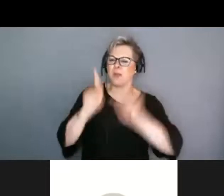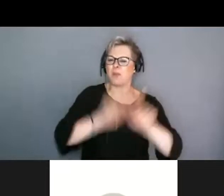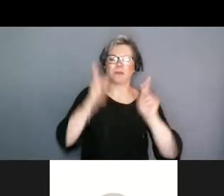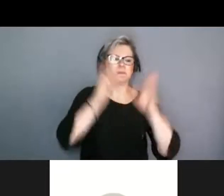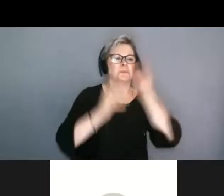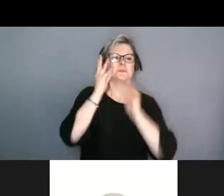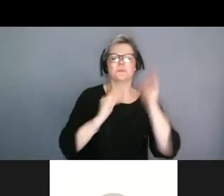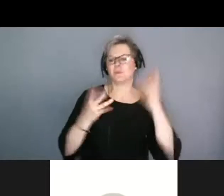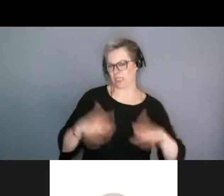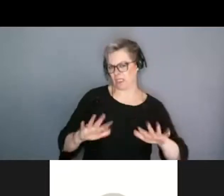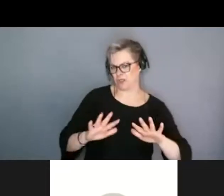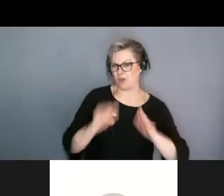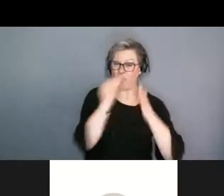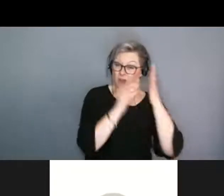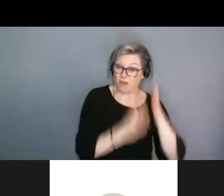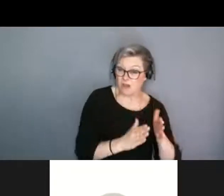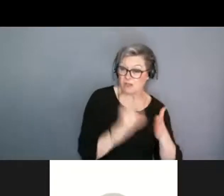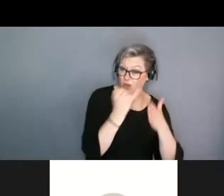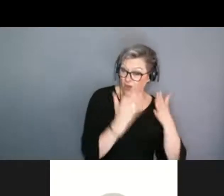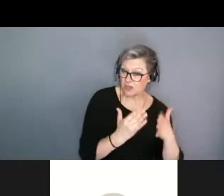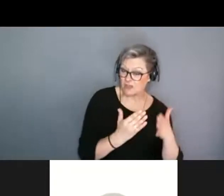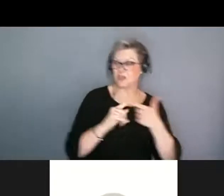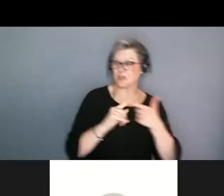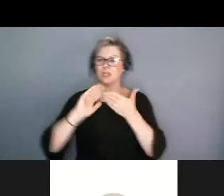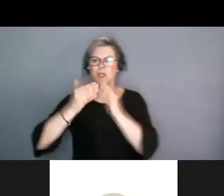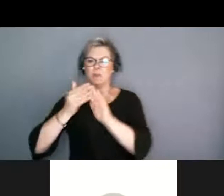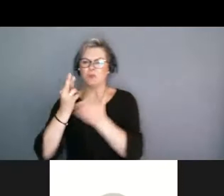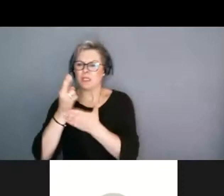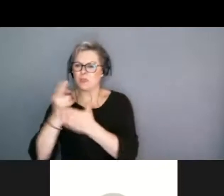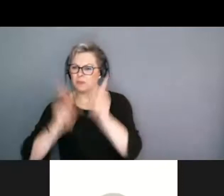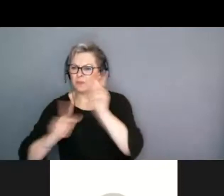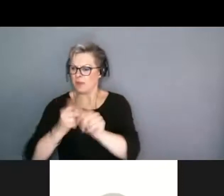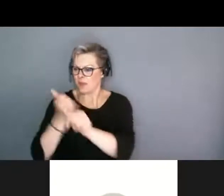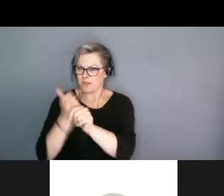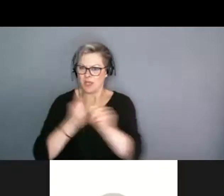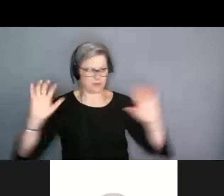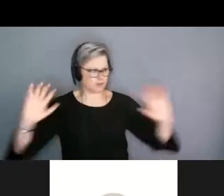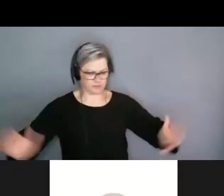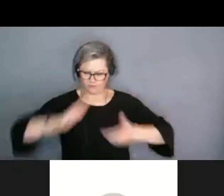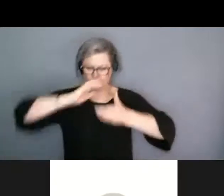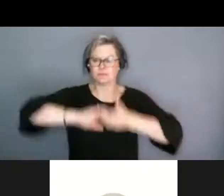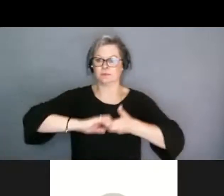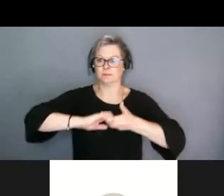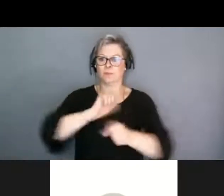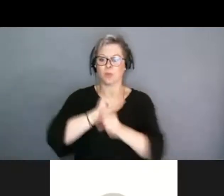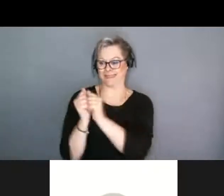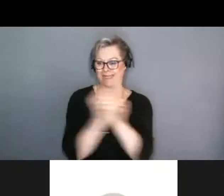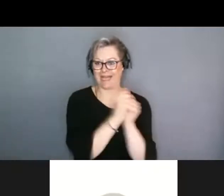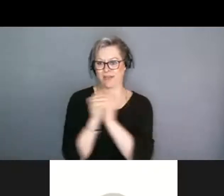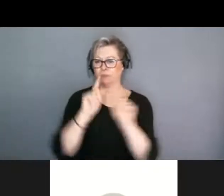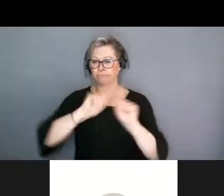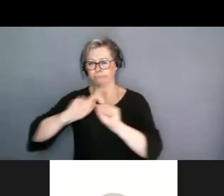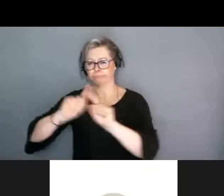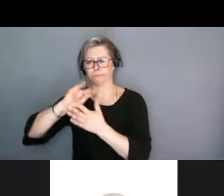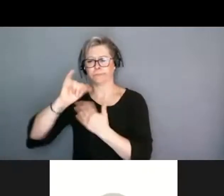we have artists, and we have community resource people working together on these projects. It is